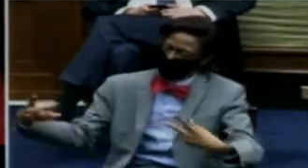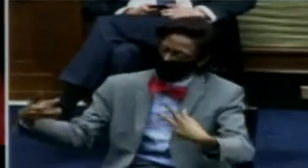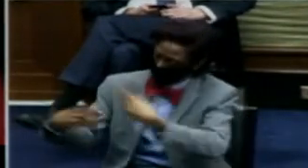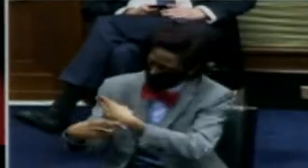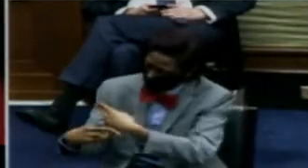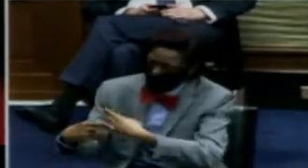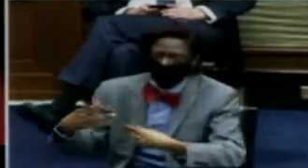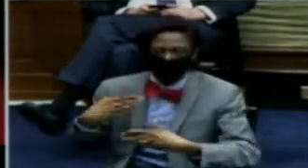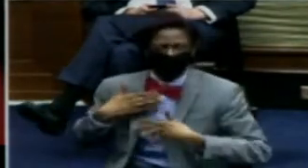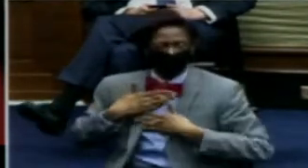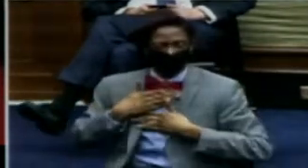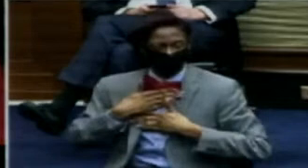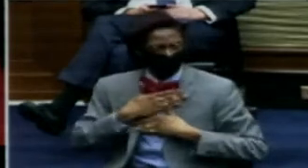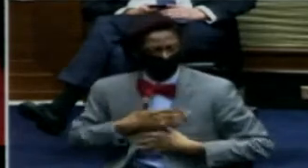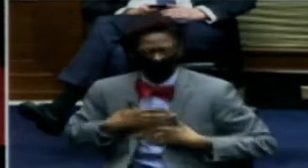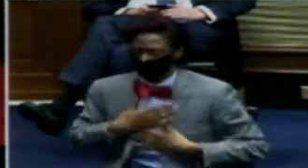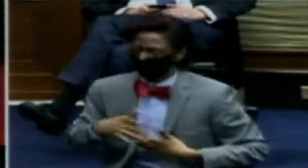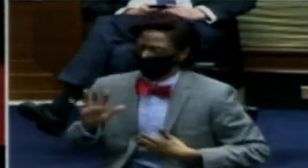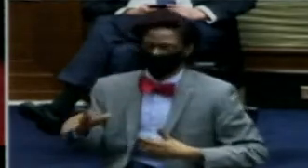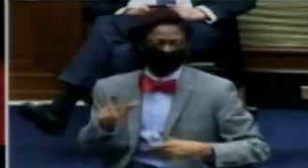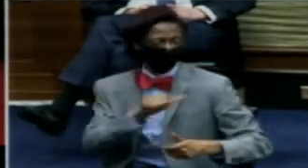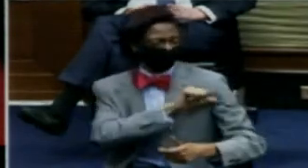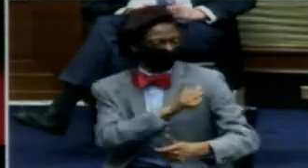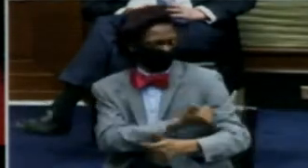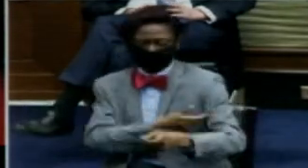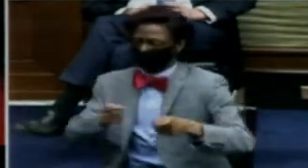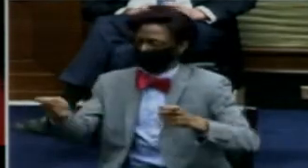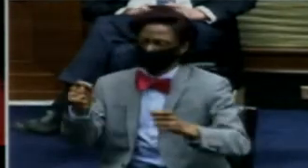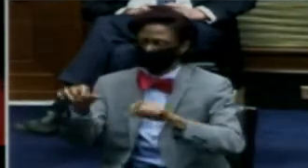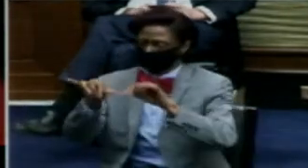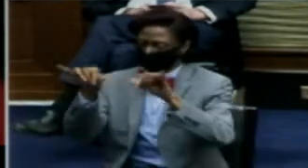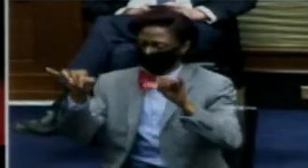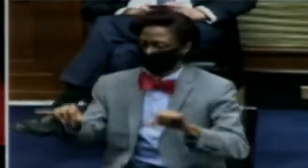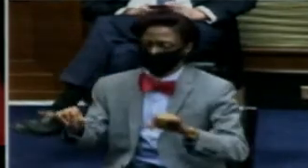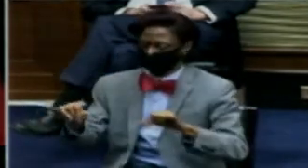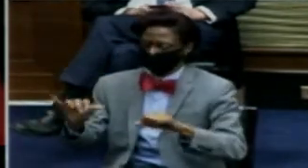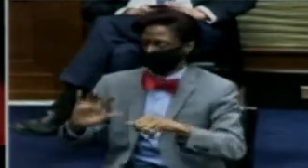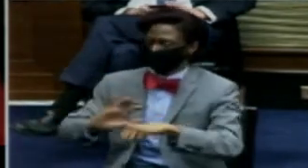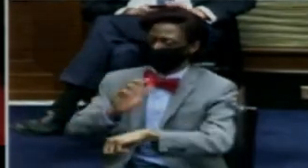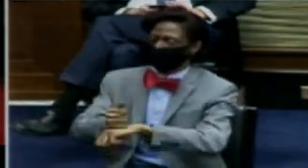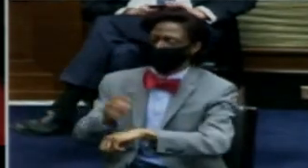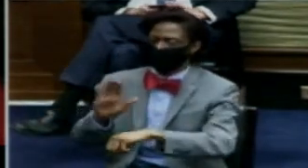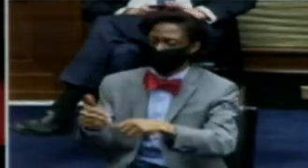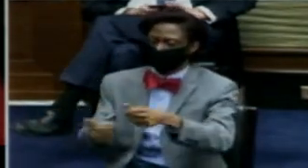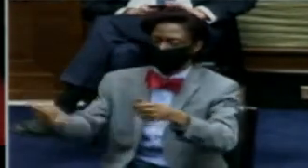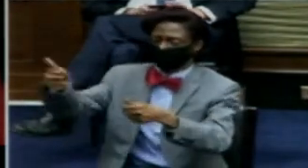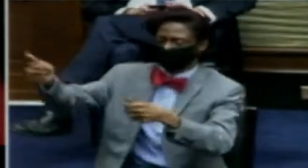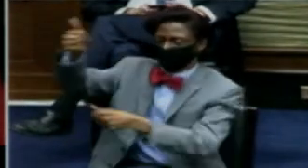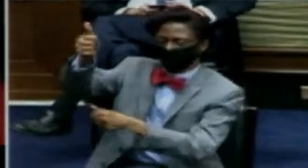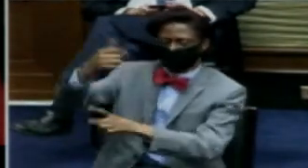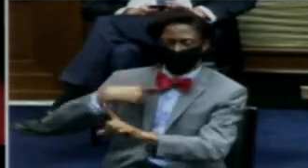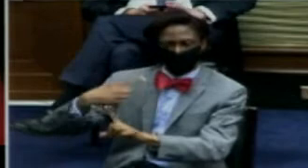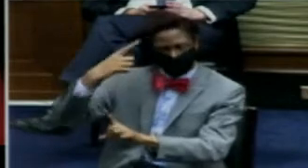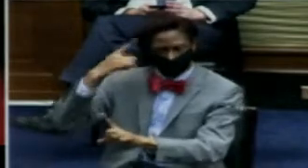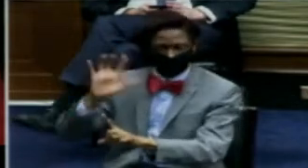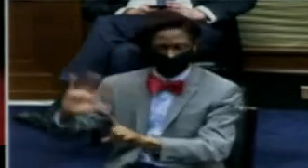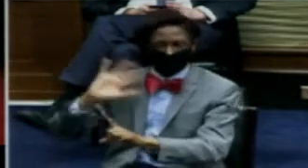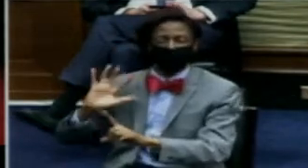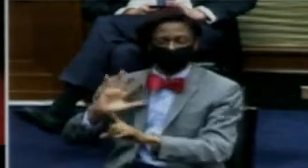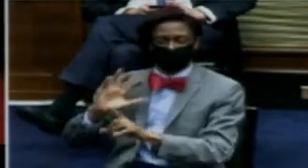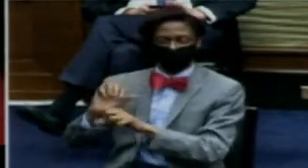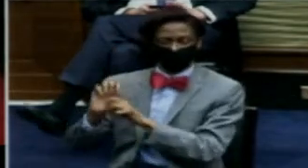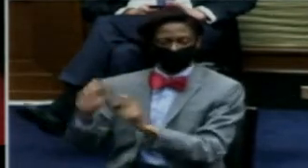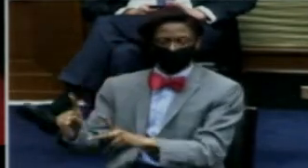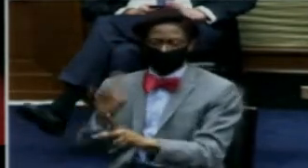this authoritarian system implemented by a bunch of elites who thought it was okay to enslave people for their